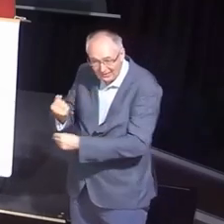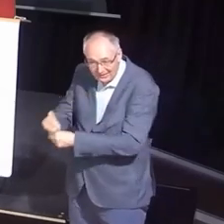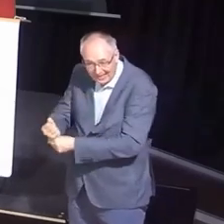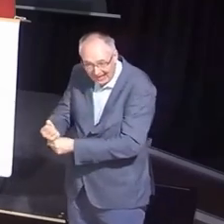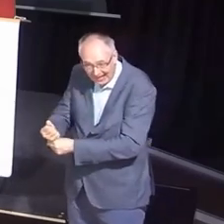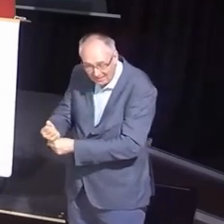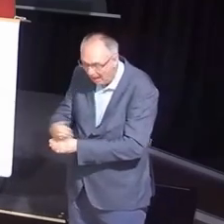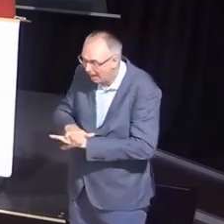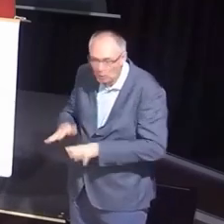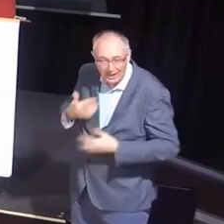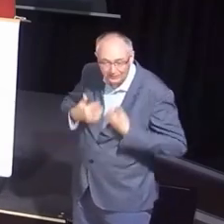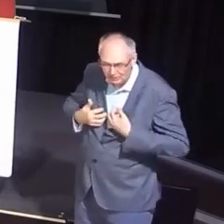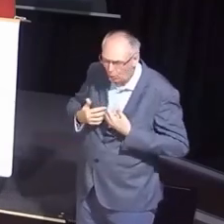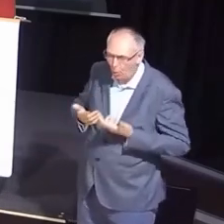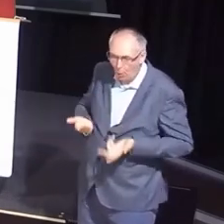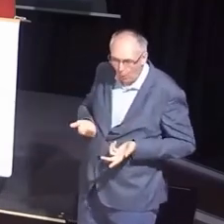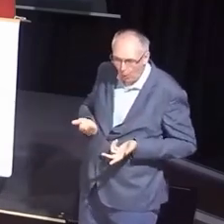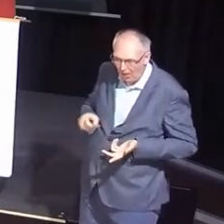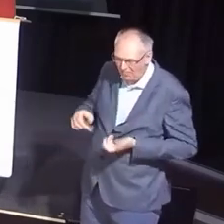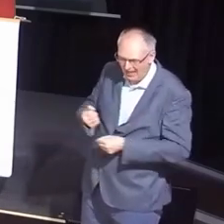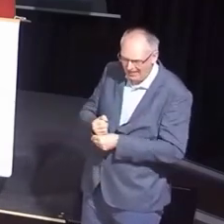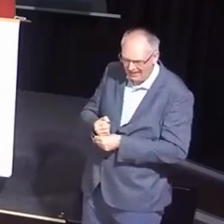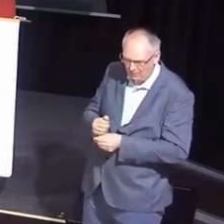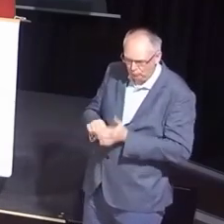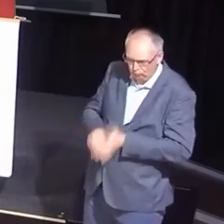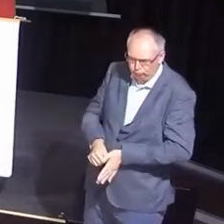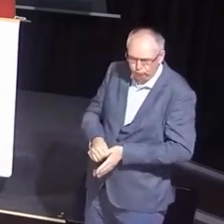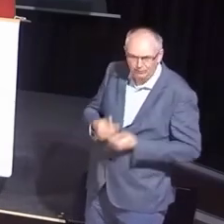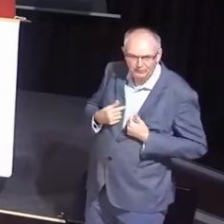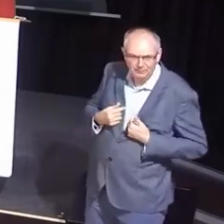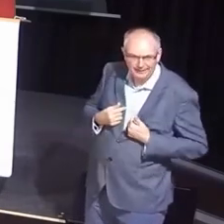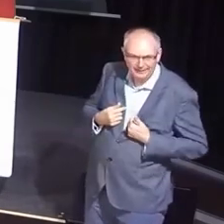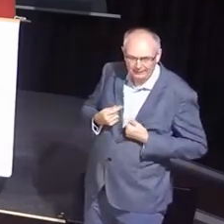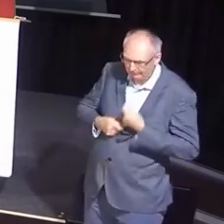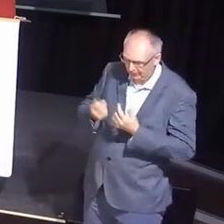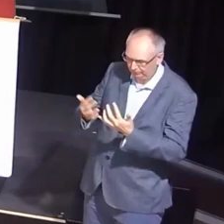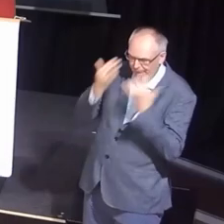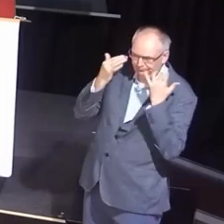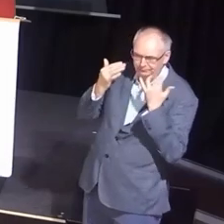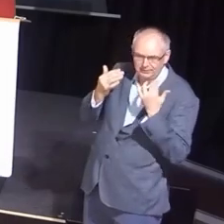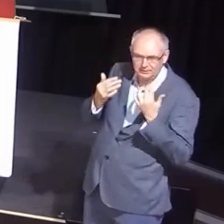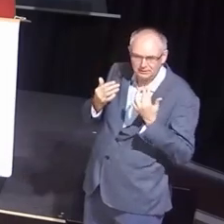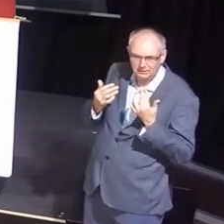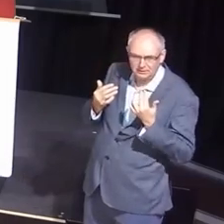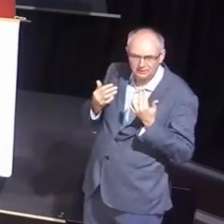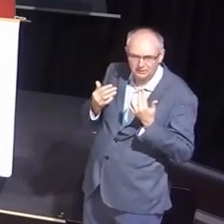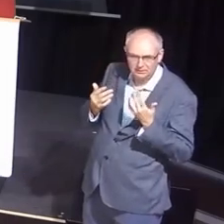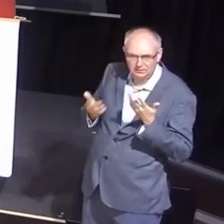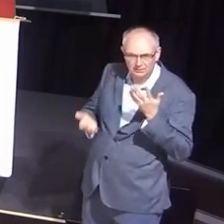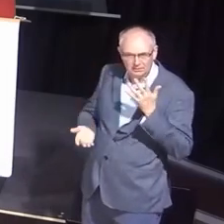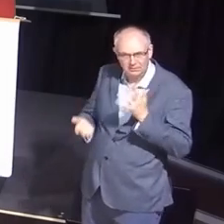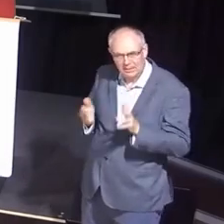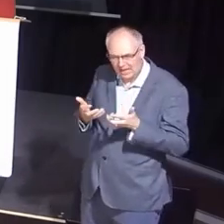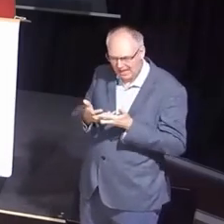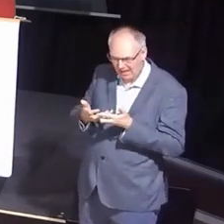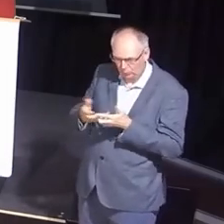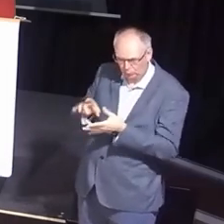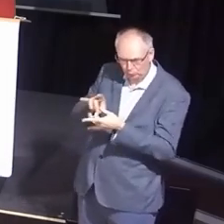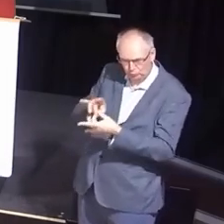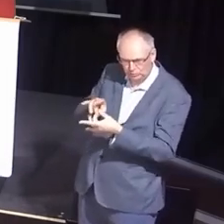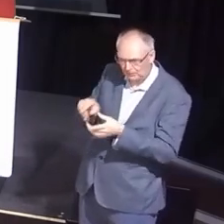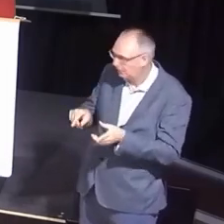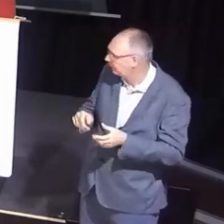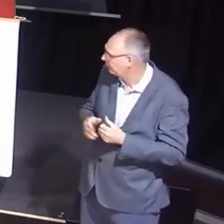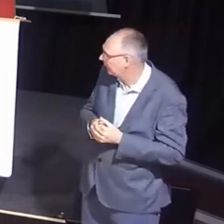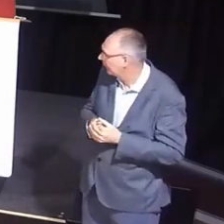or because I know they're going to be really unpleasant for me? So where does that puzzle piece fit together? And I know when I'm